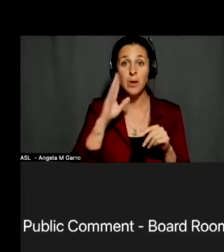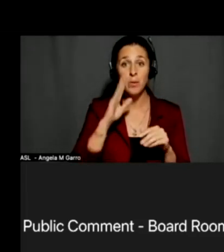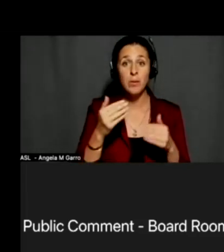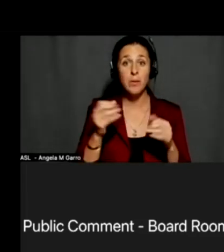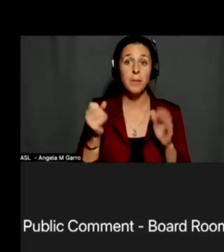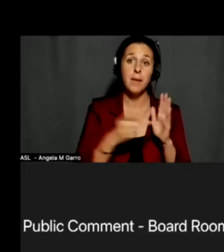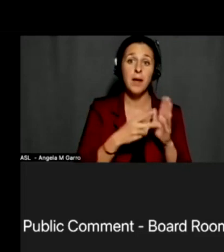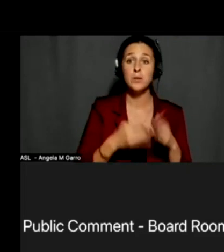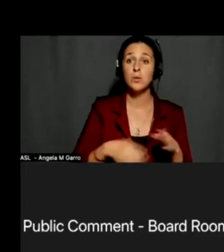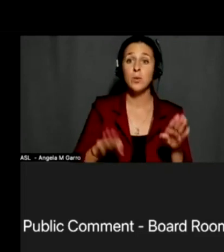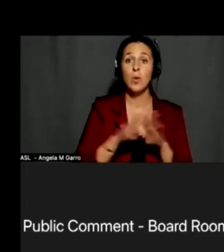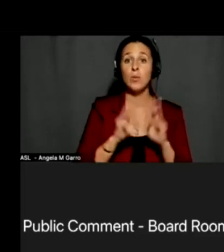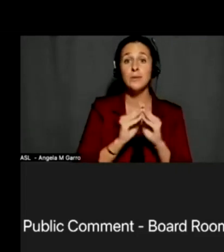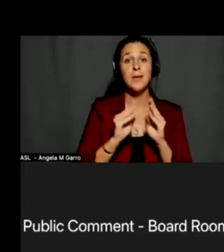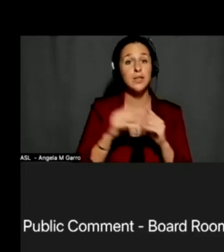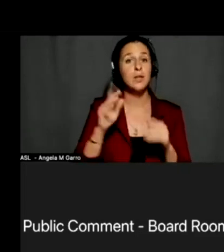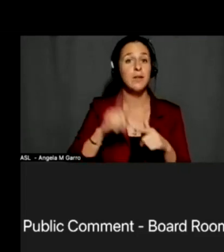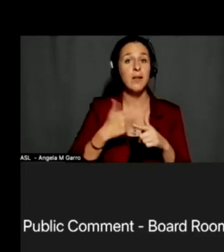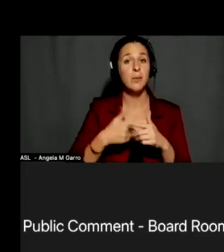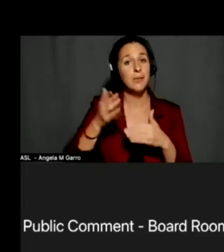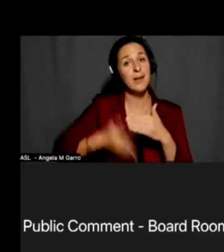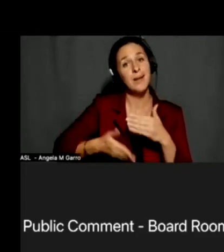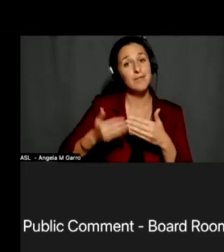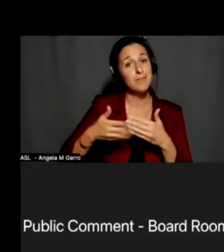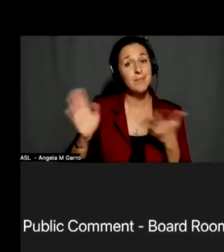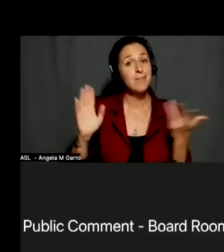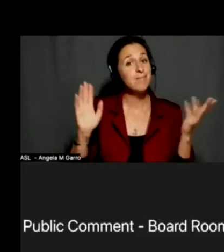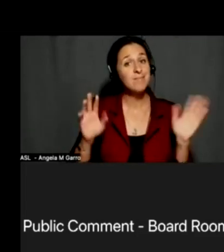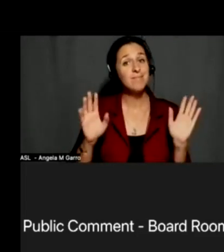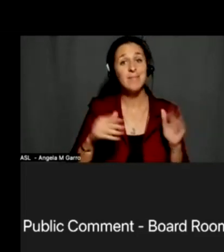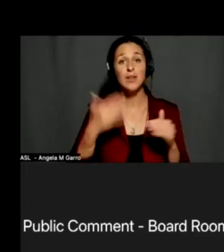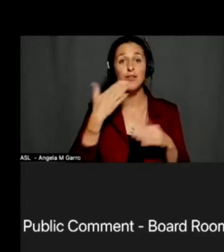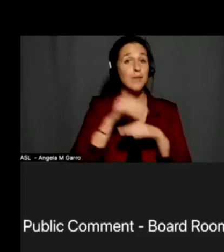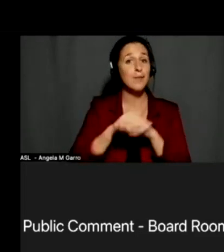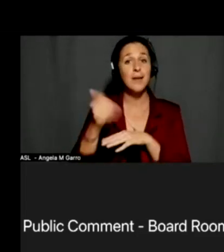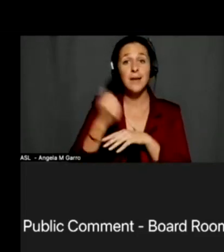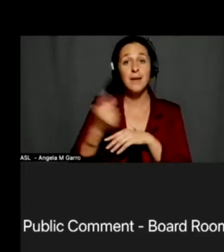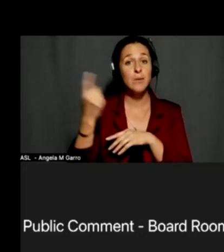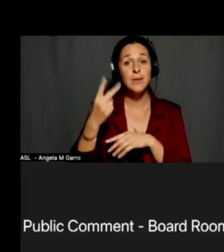we'll adjourn from there. So good night to everybody else and see you next time.